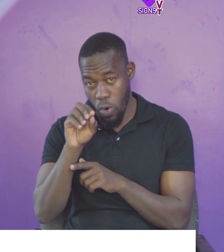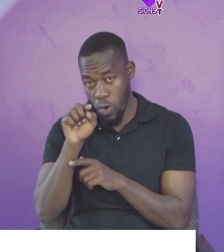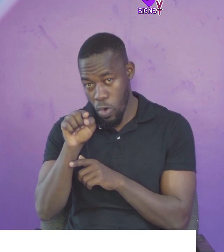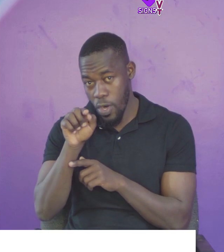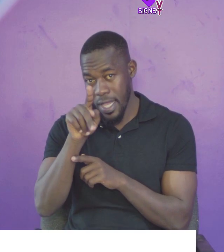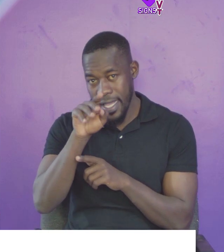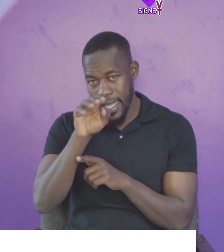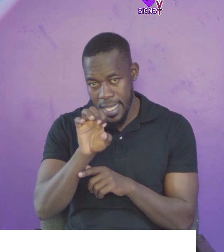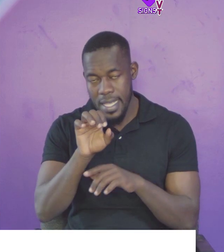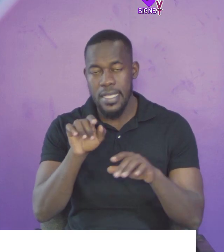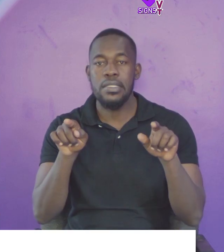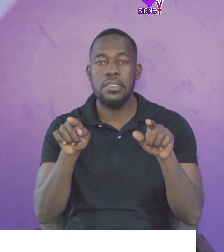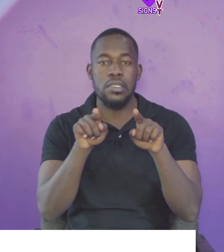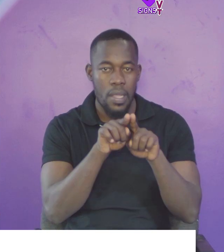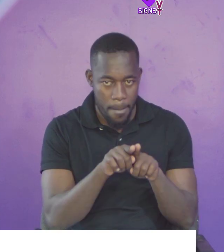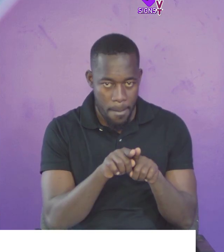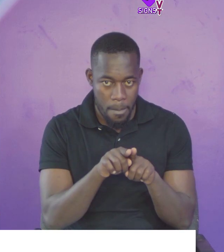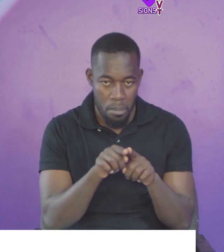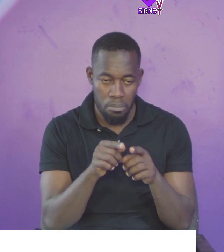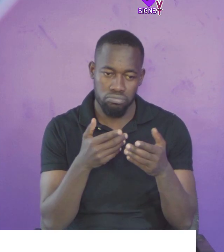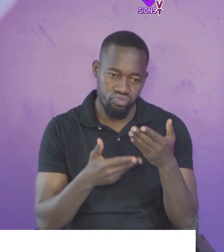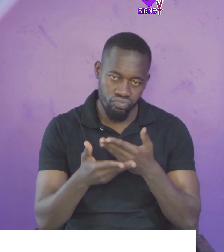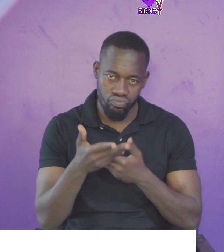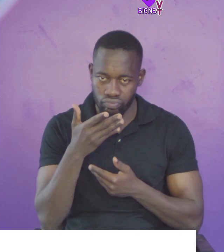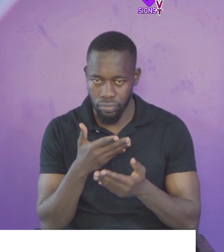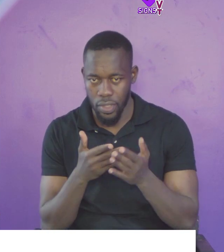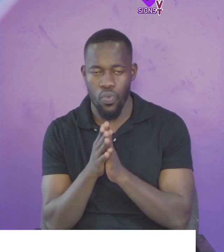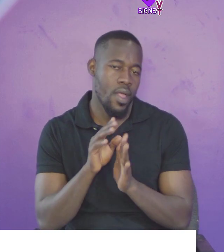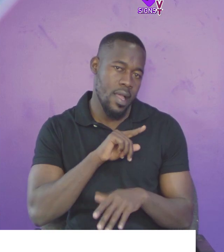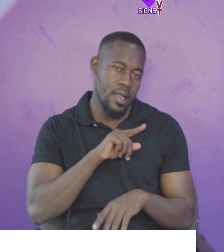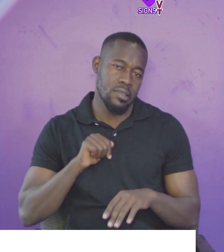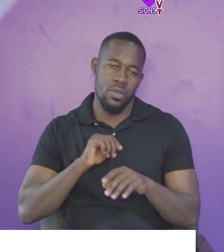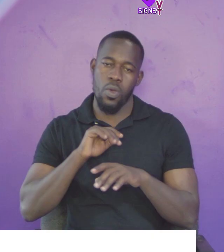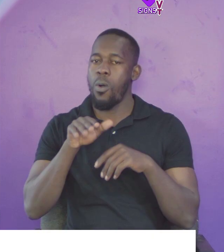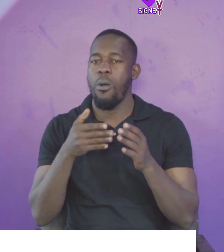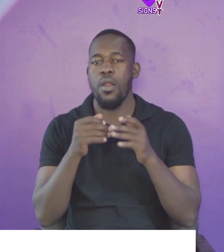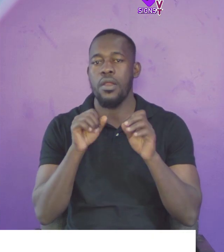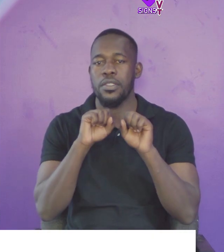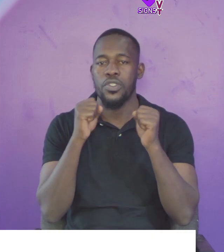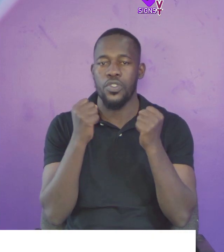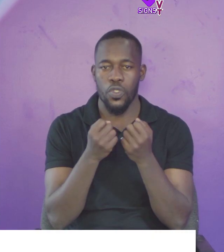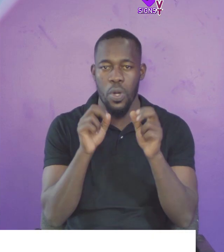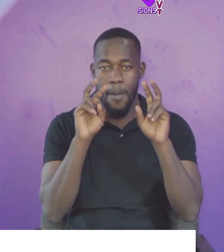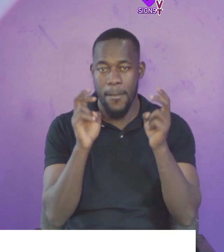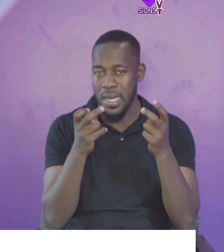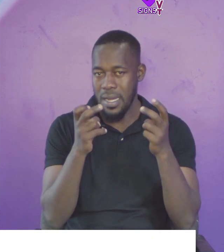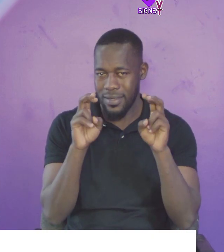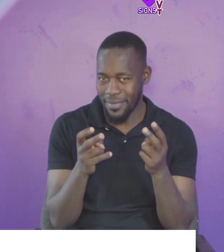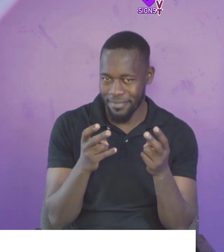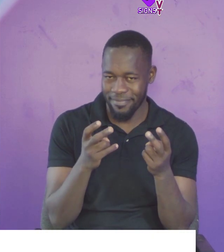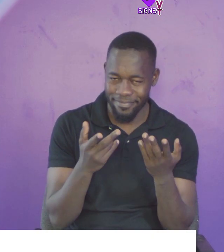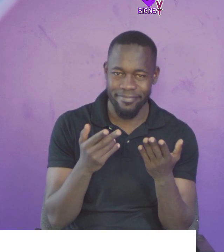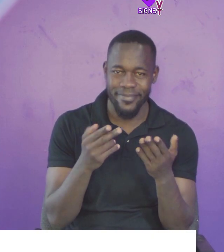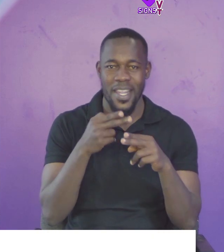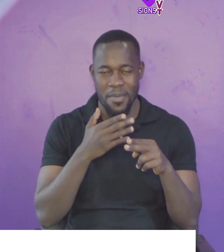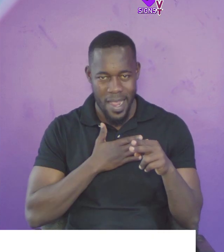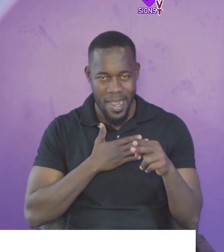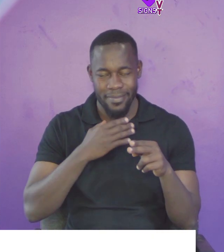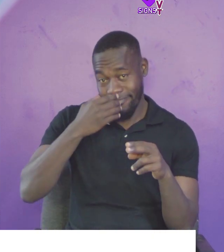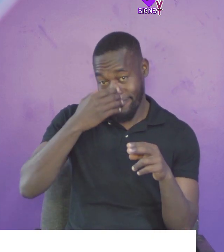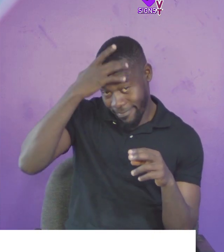and also interact with us on all our social media platforms. My name is Chris Mololo. Our sign